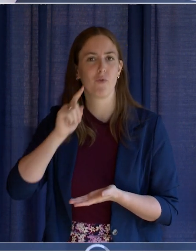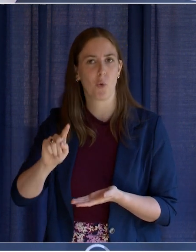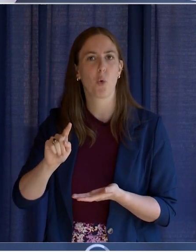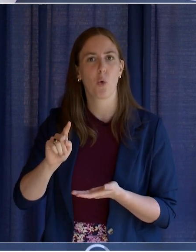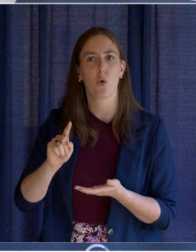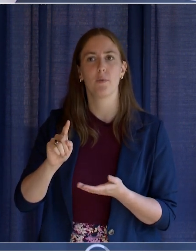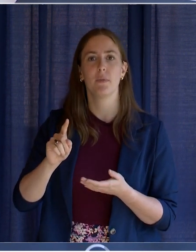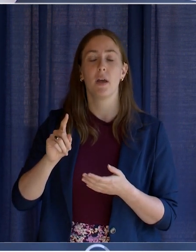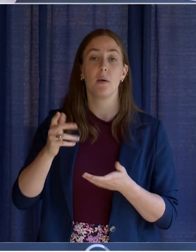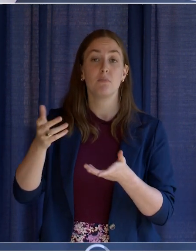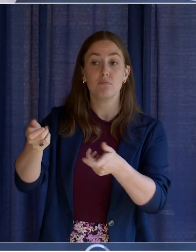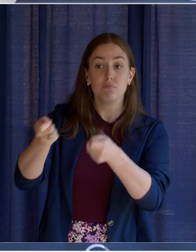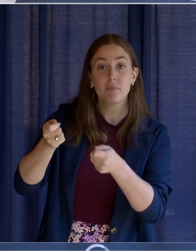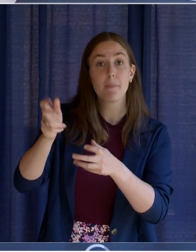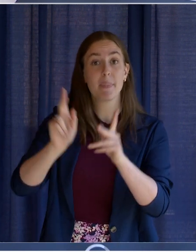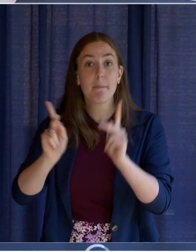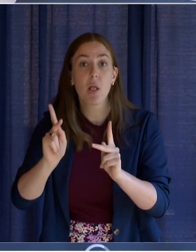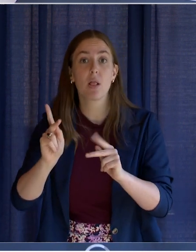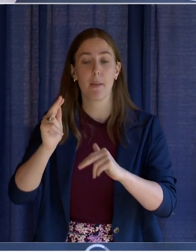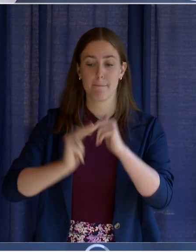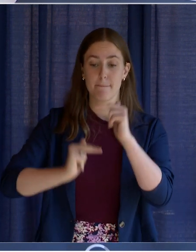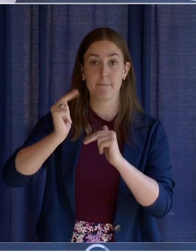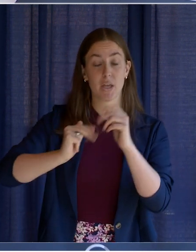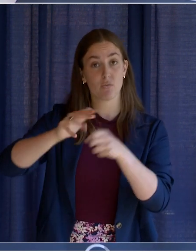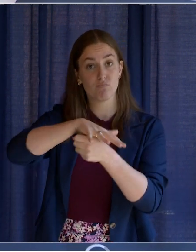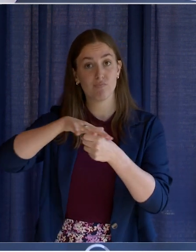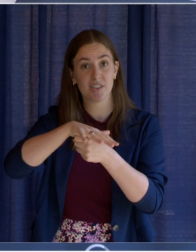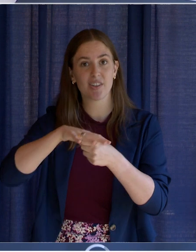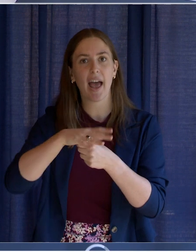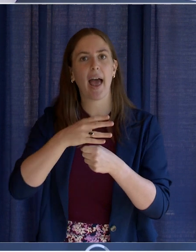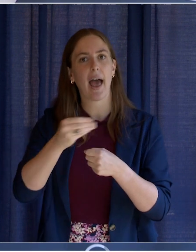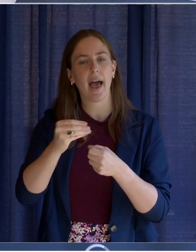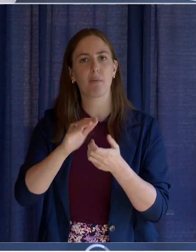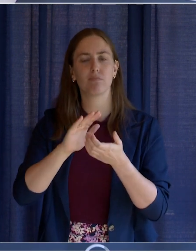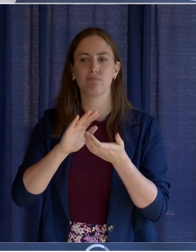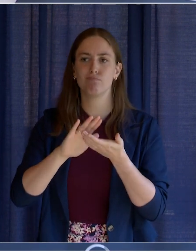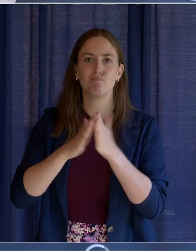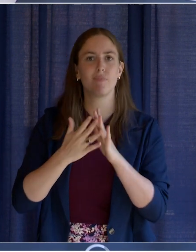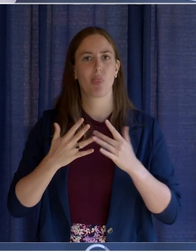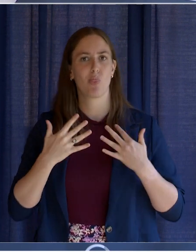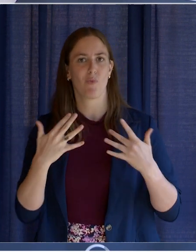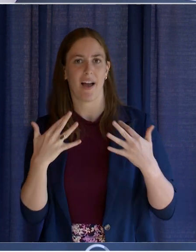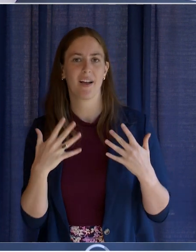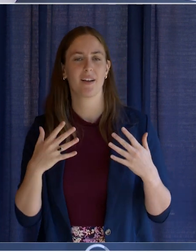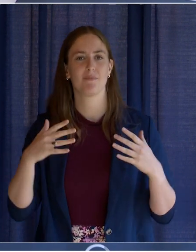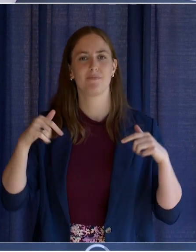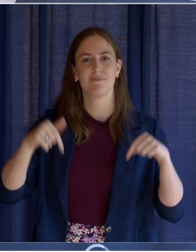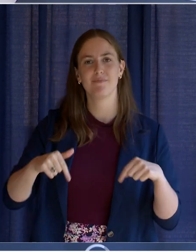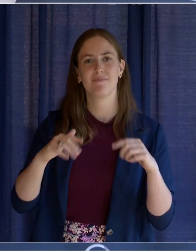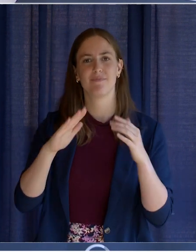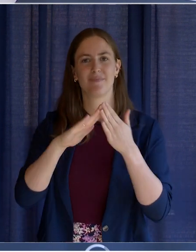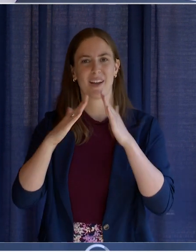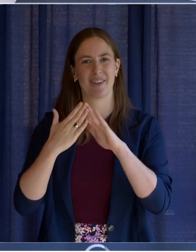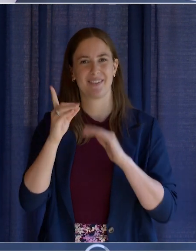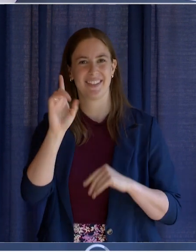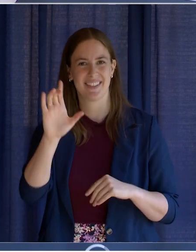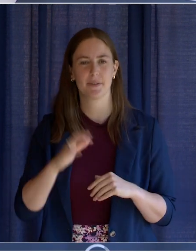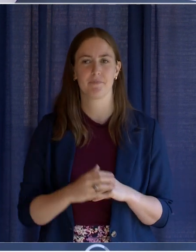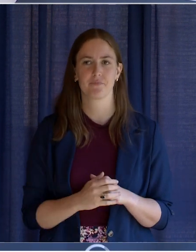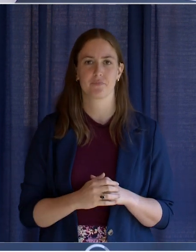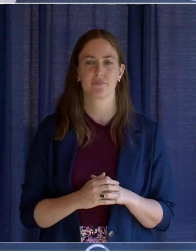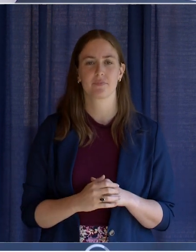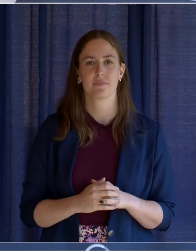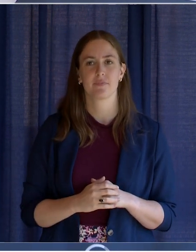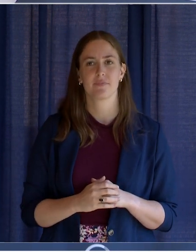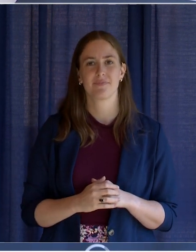fill the space, and create a thriving downtown DC. Of particular importance for the mayor's goal to bring